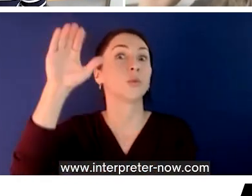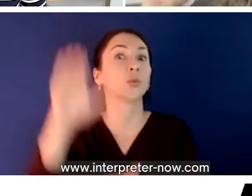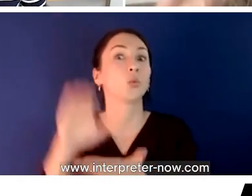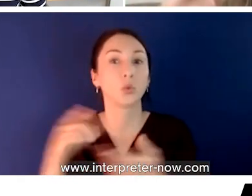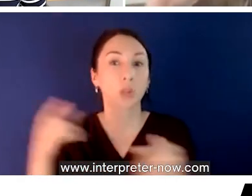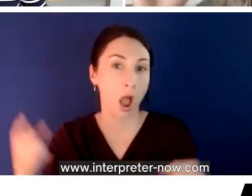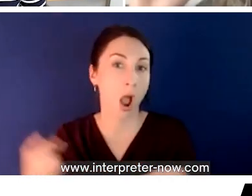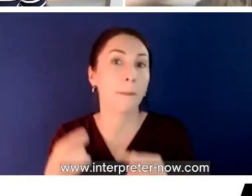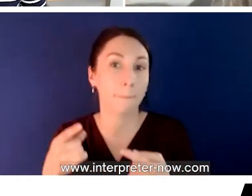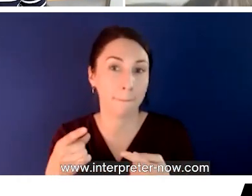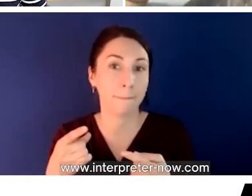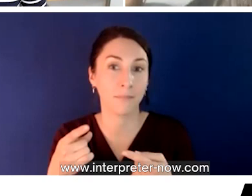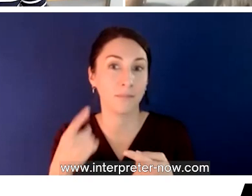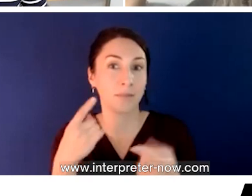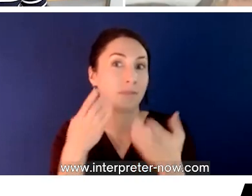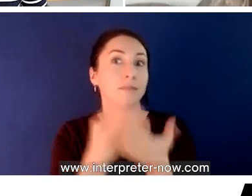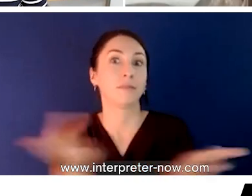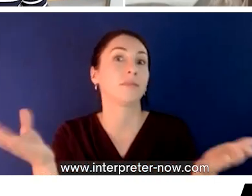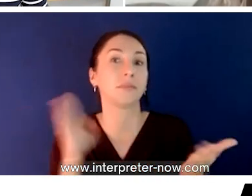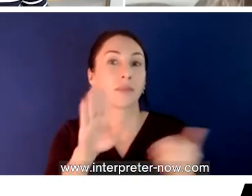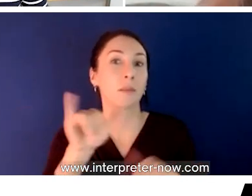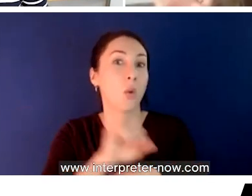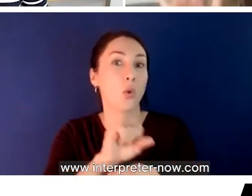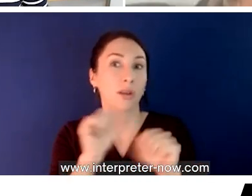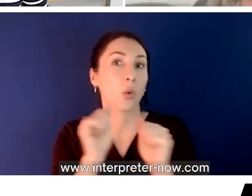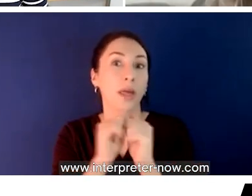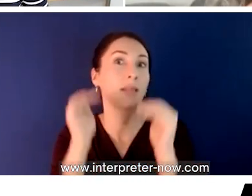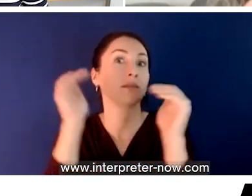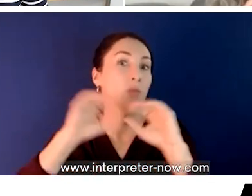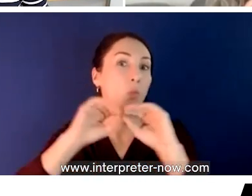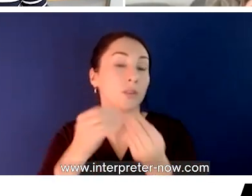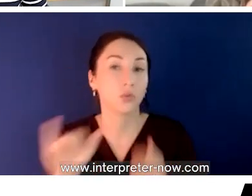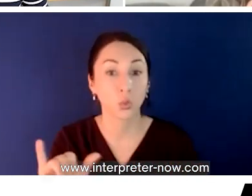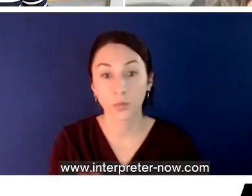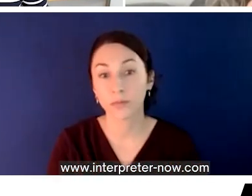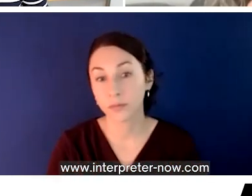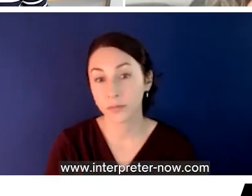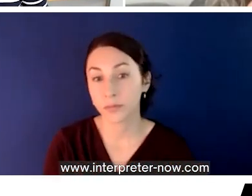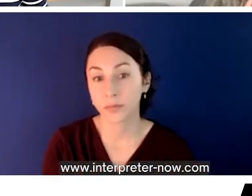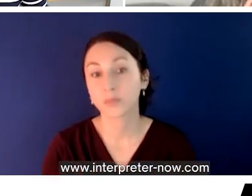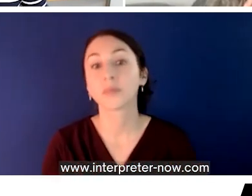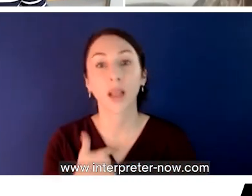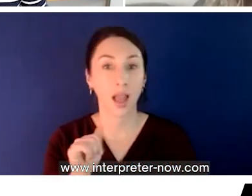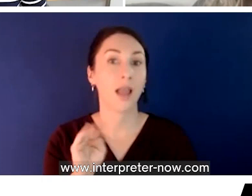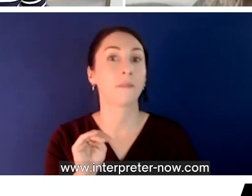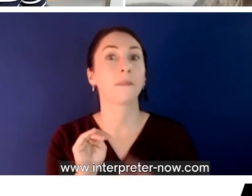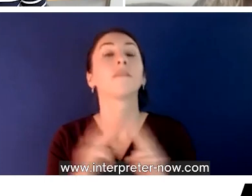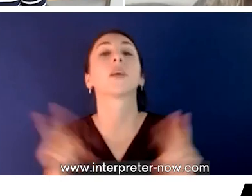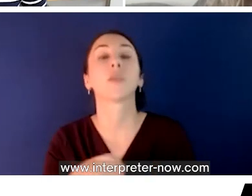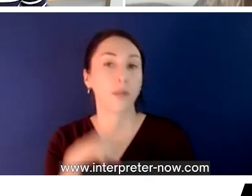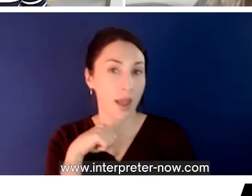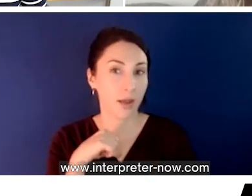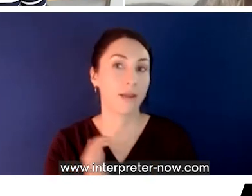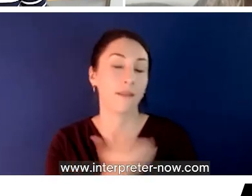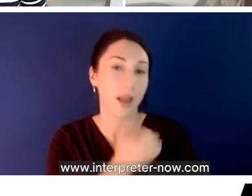the harm across the board by working again with the organizations too. Like, I'm very, very proud of the work that we